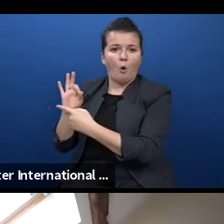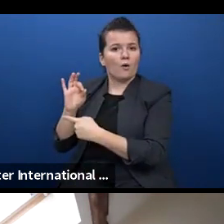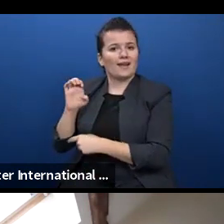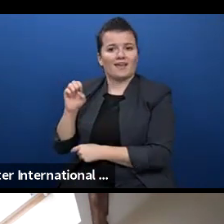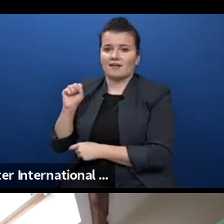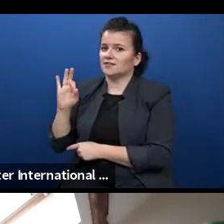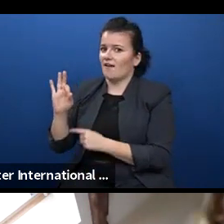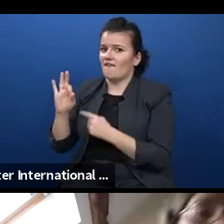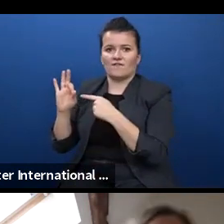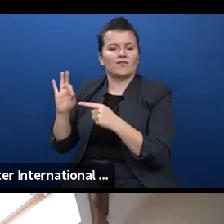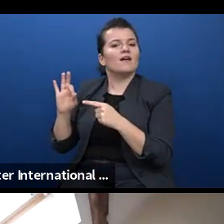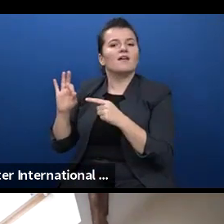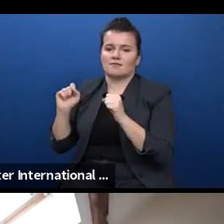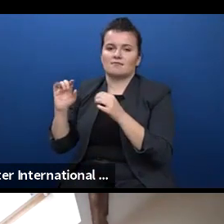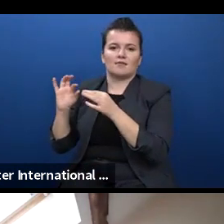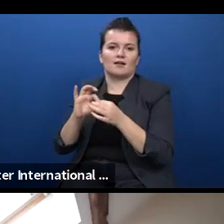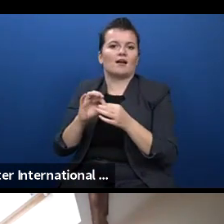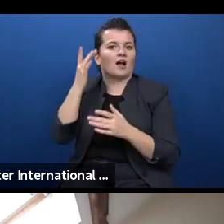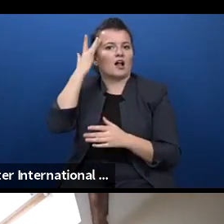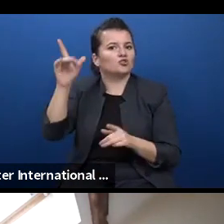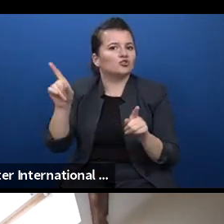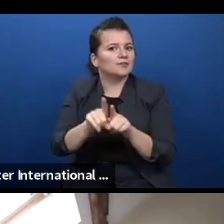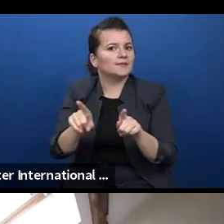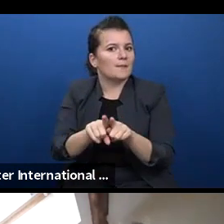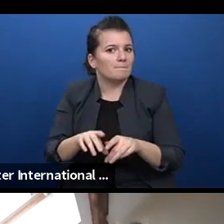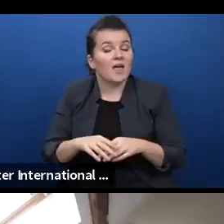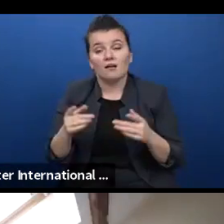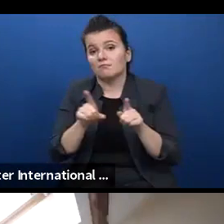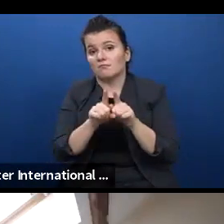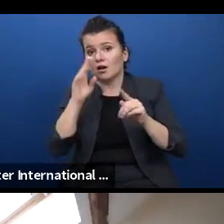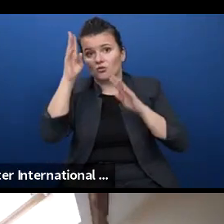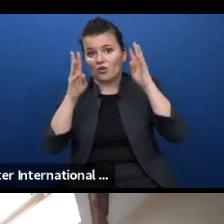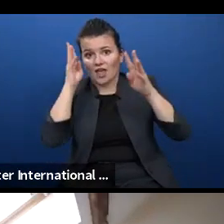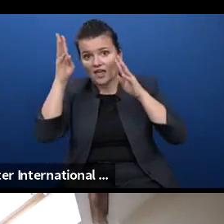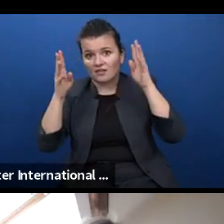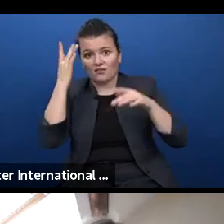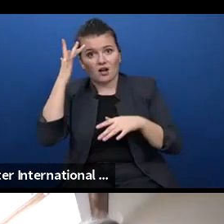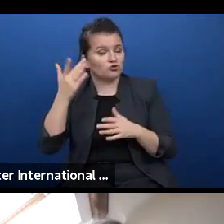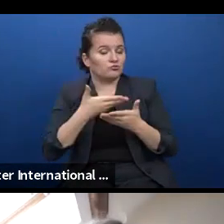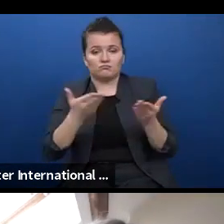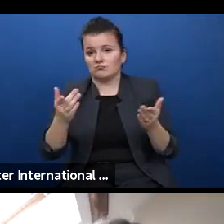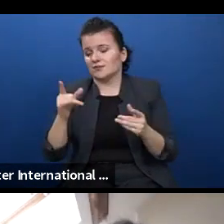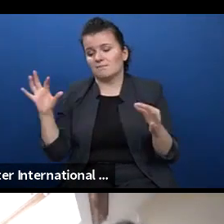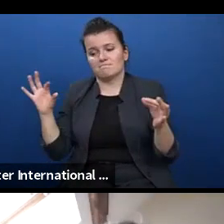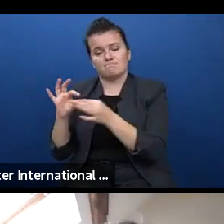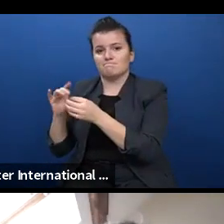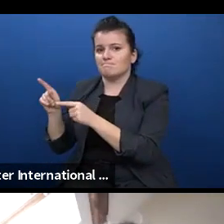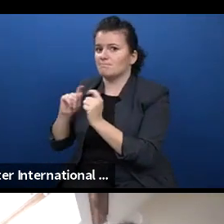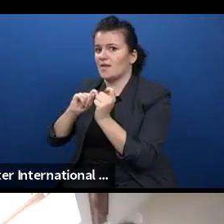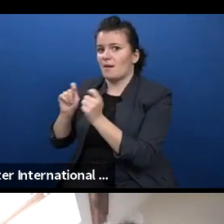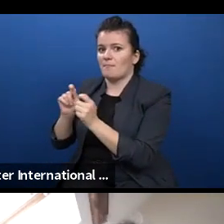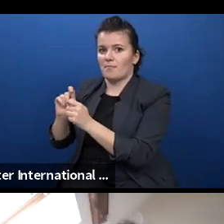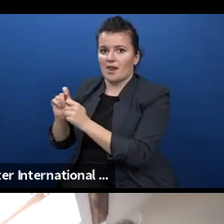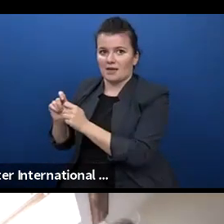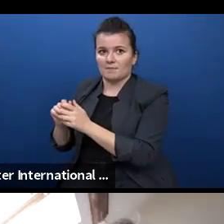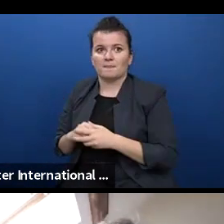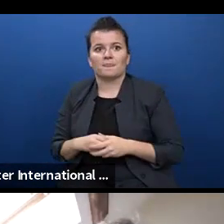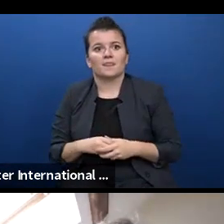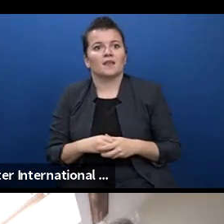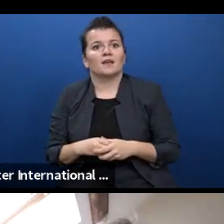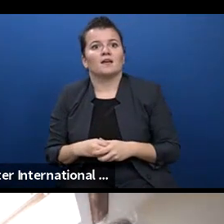structural infrastructure for the creative and cultural sector. And there's also in the ESF